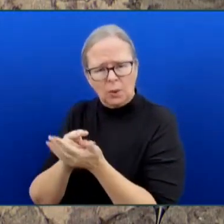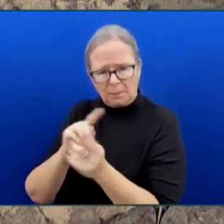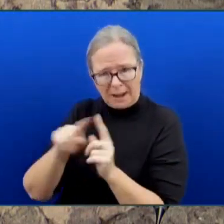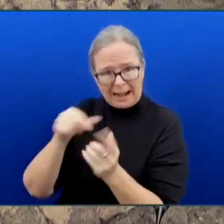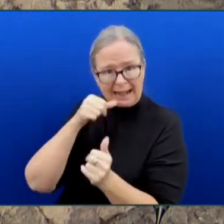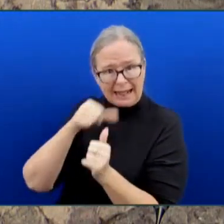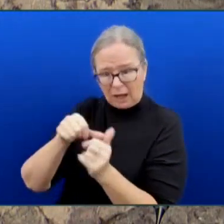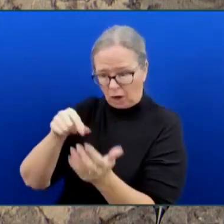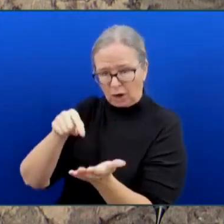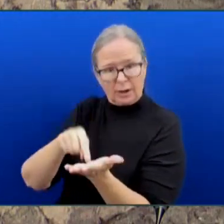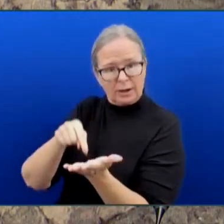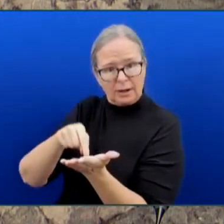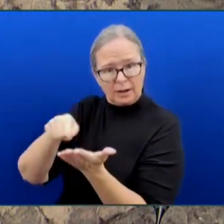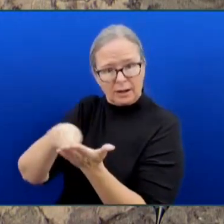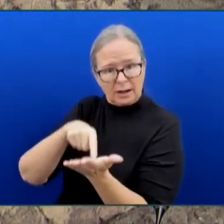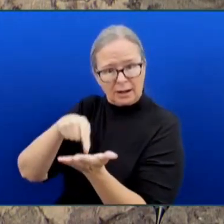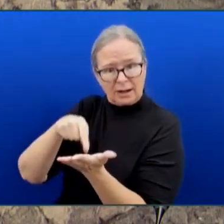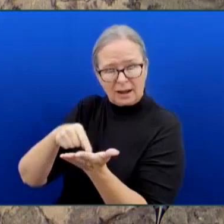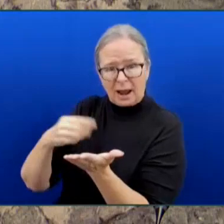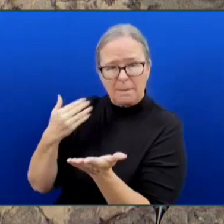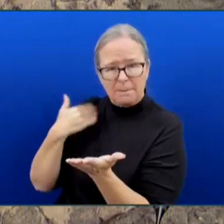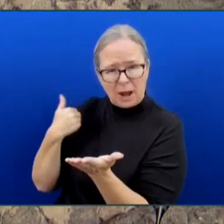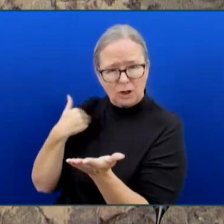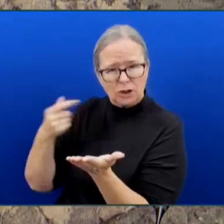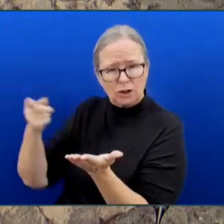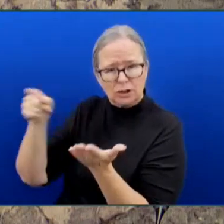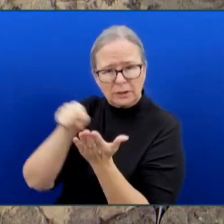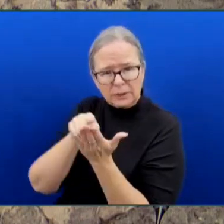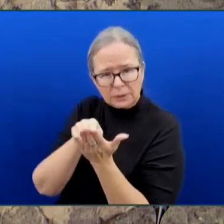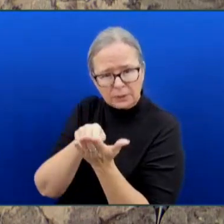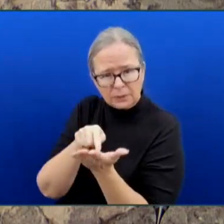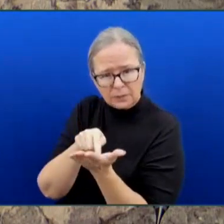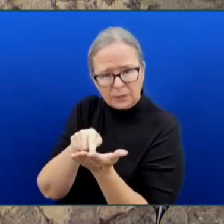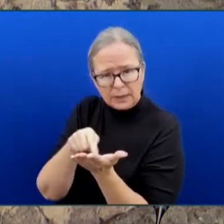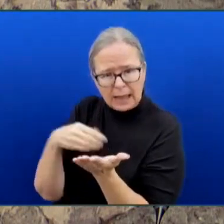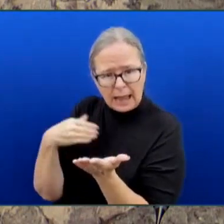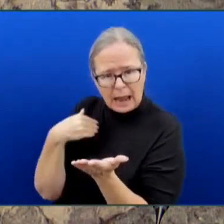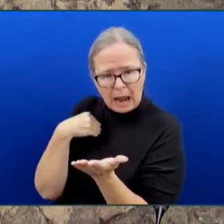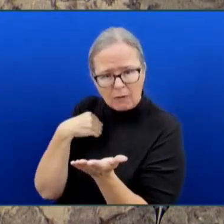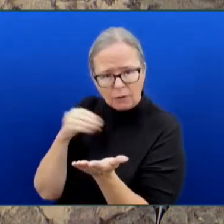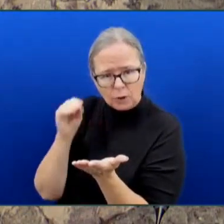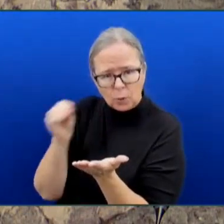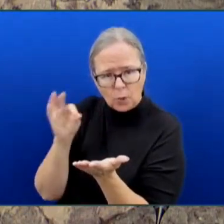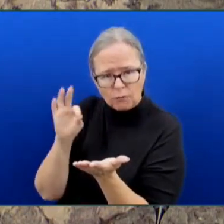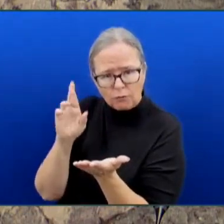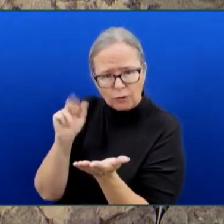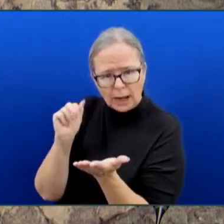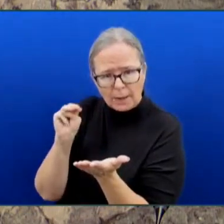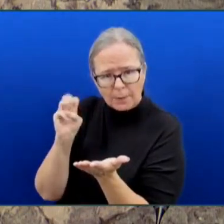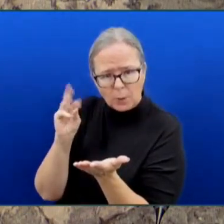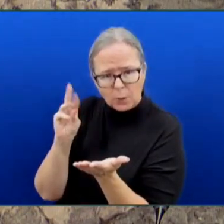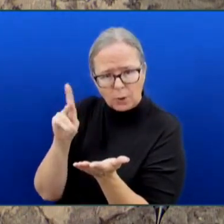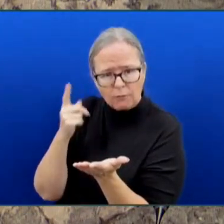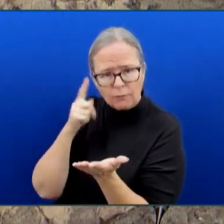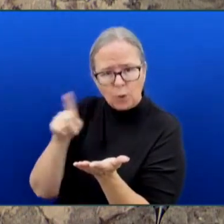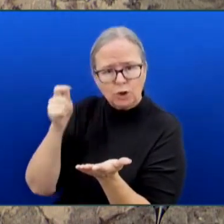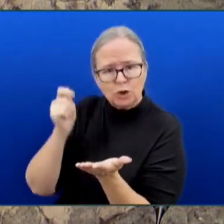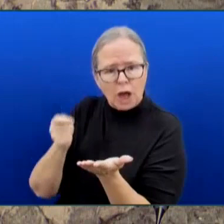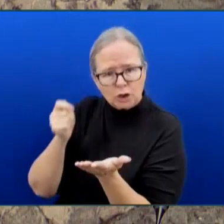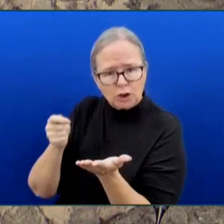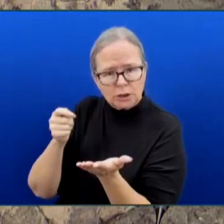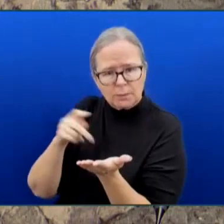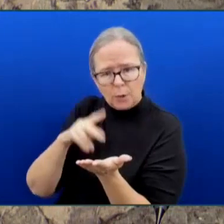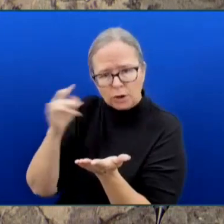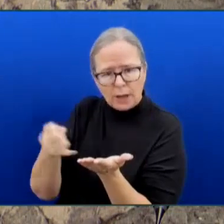framework to adjudicate between projects fairly, end quote. The minister's memo underlines how